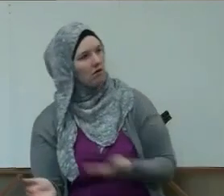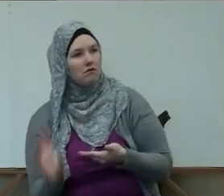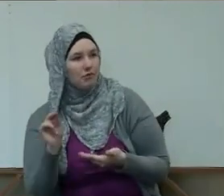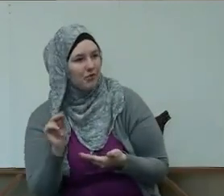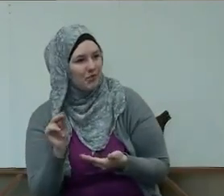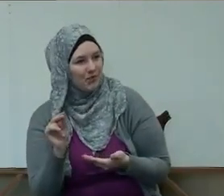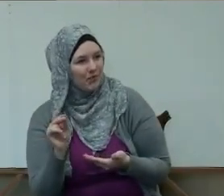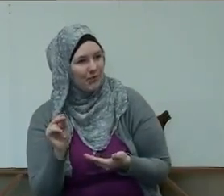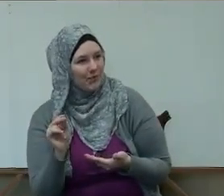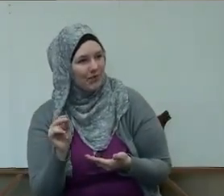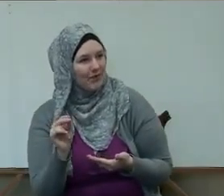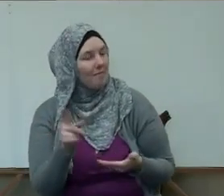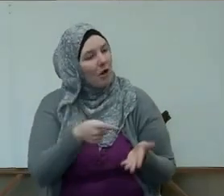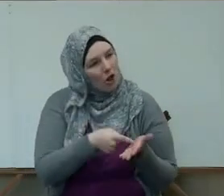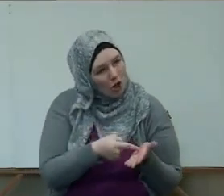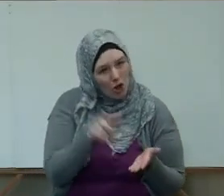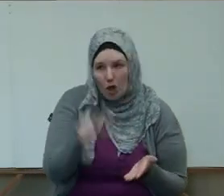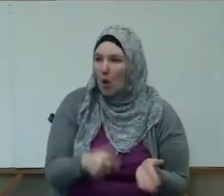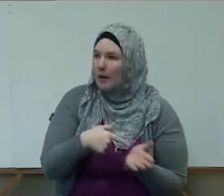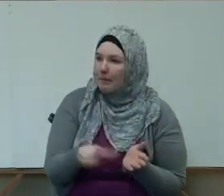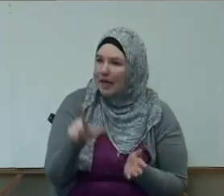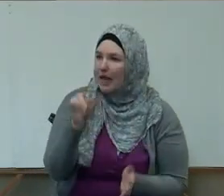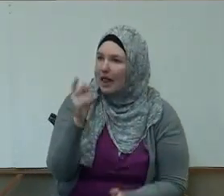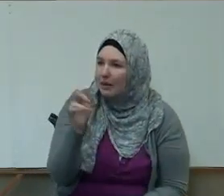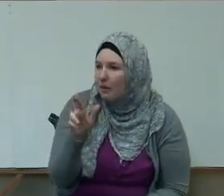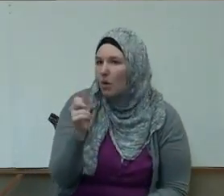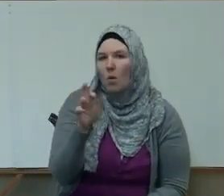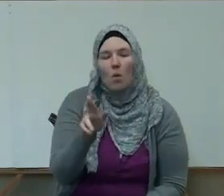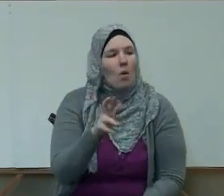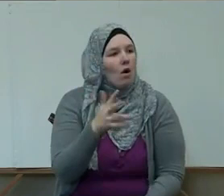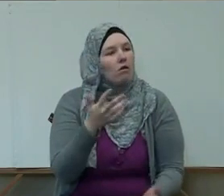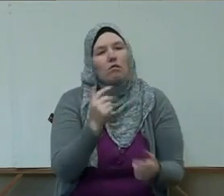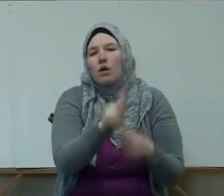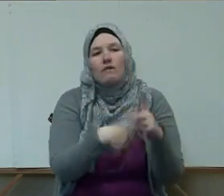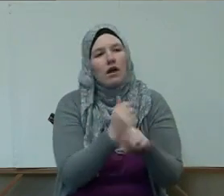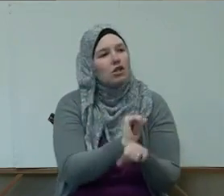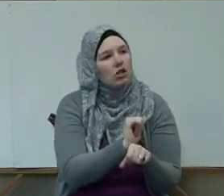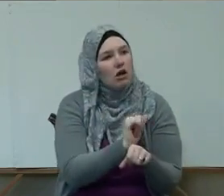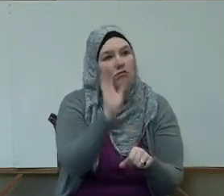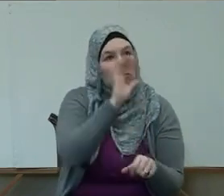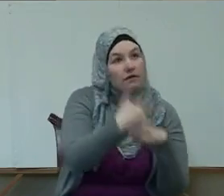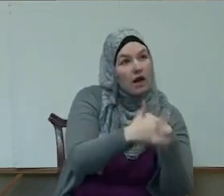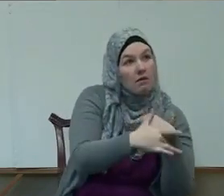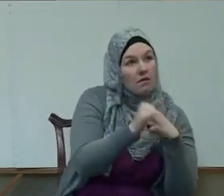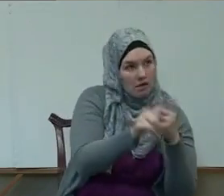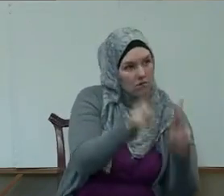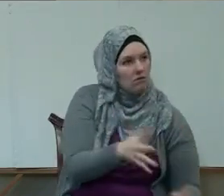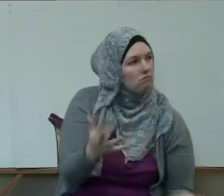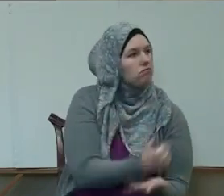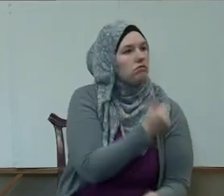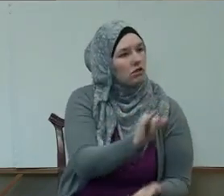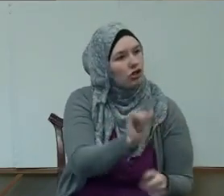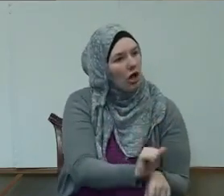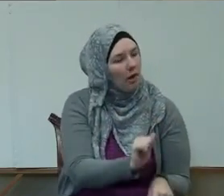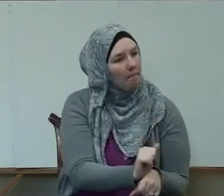paying labor that can be used for their benefit and for the benefit of lowering the